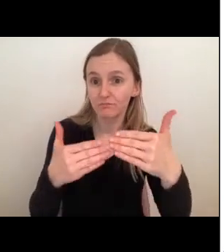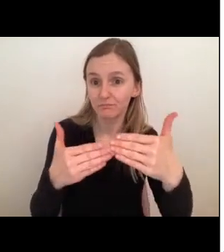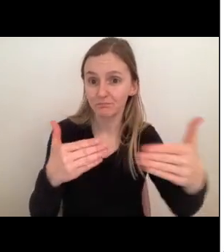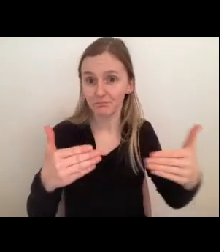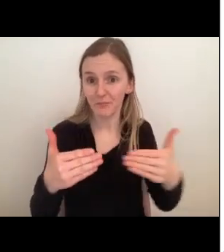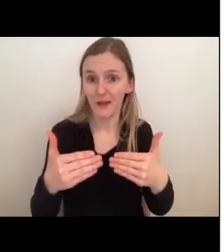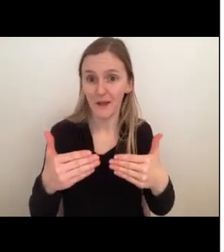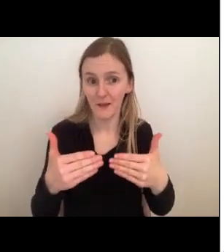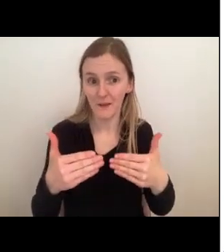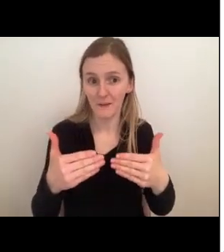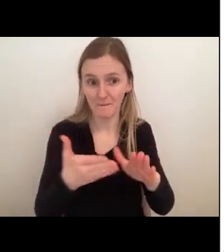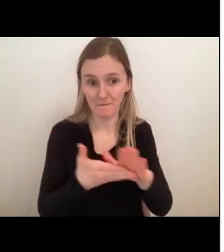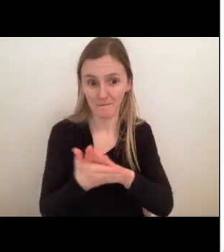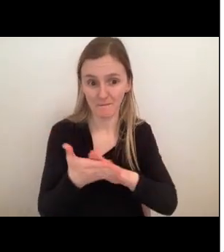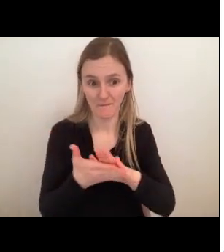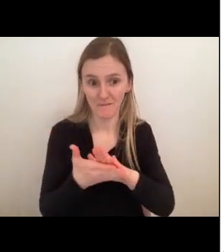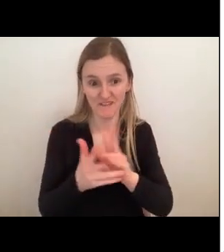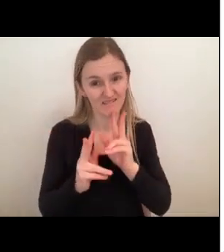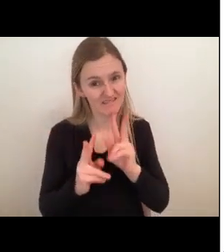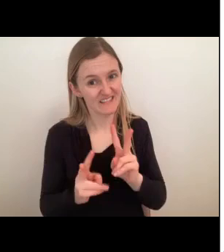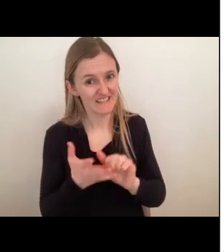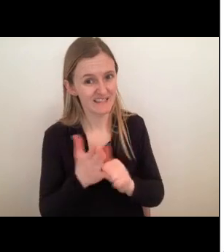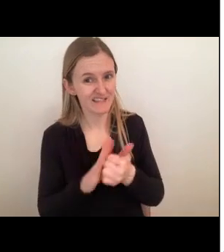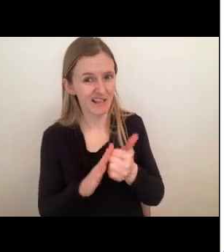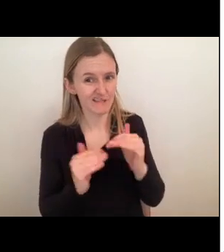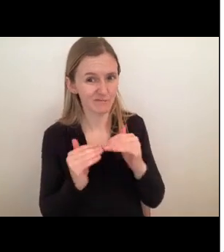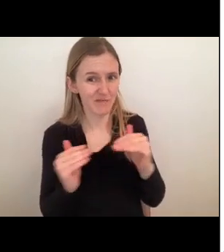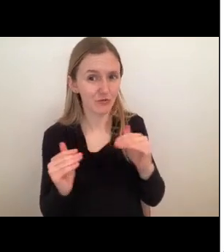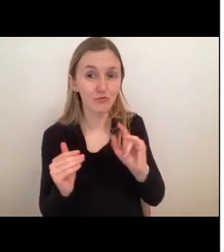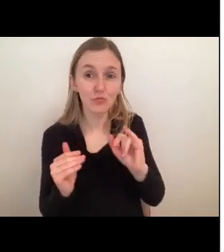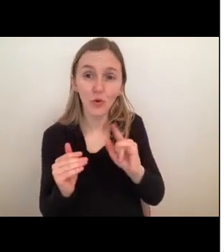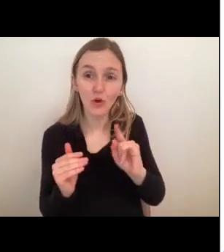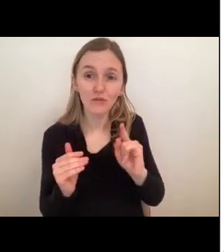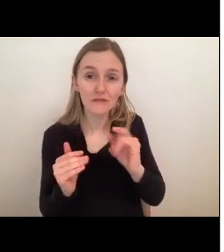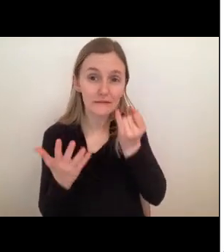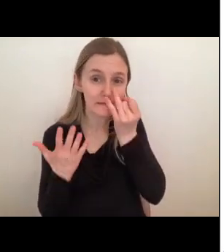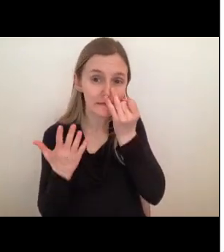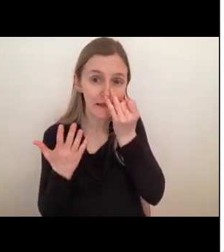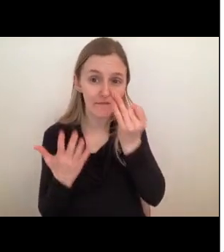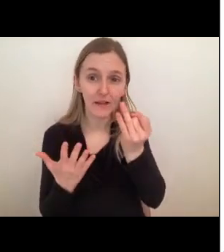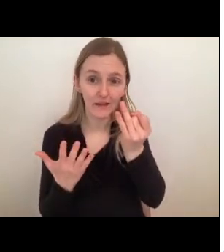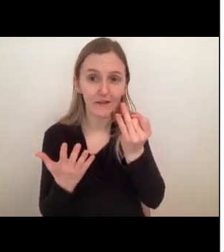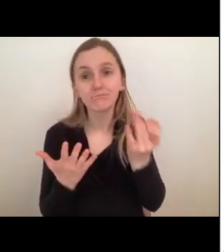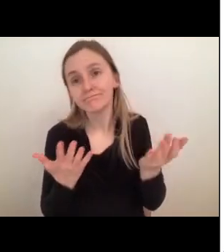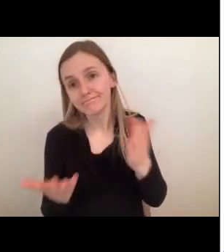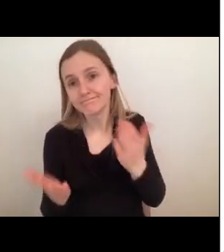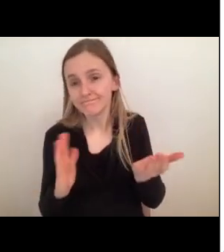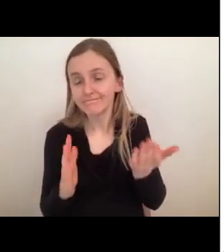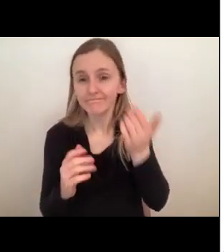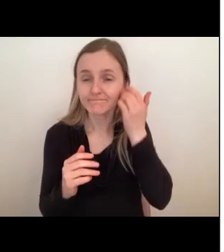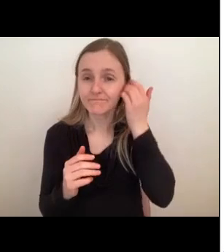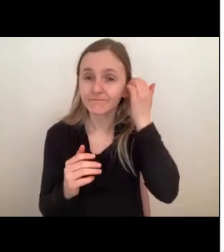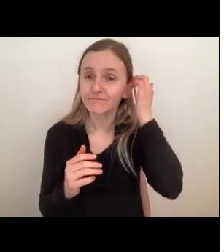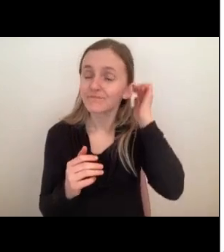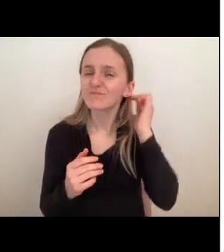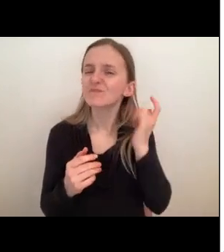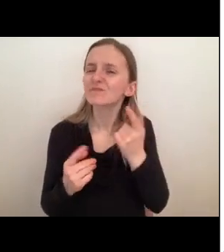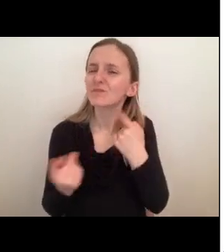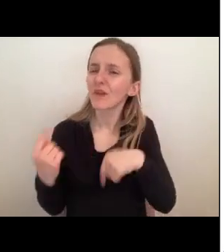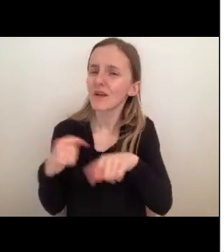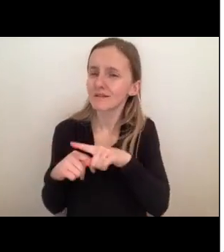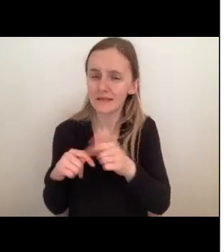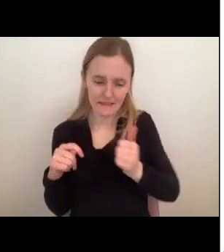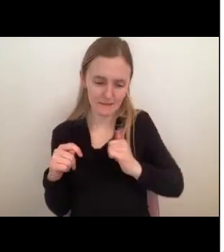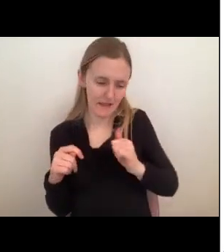skills more in line with the 7-year-old? So, you know, if we think about what would our expectations be of a